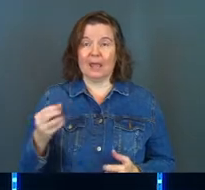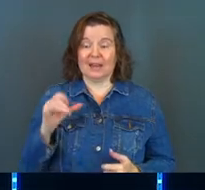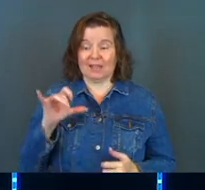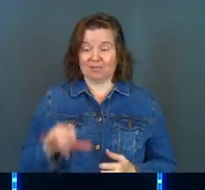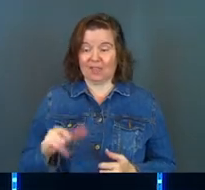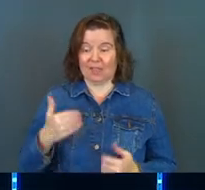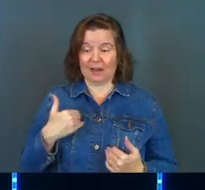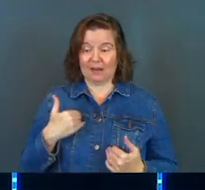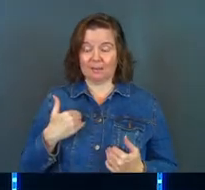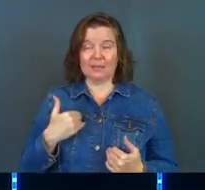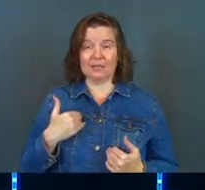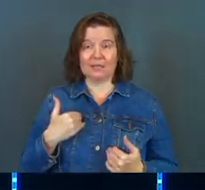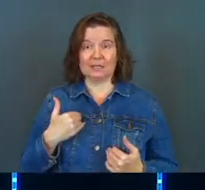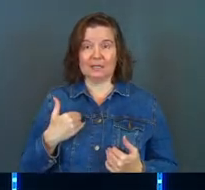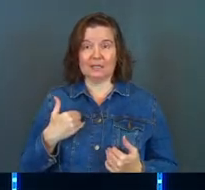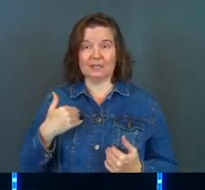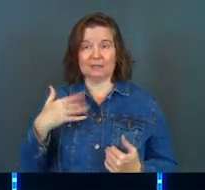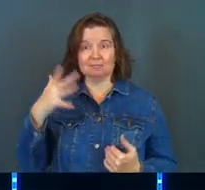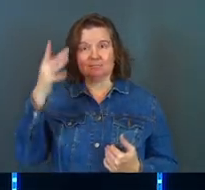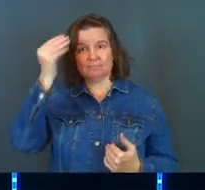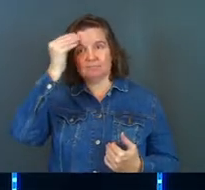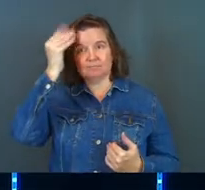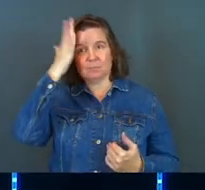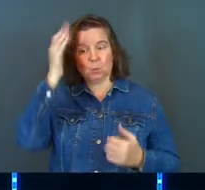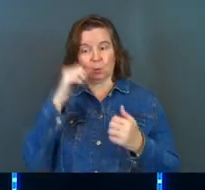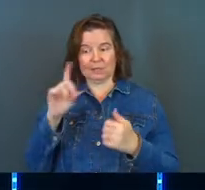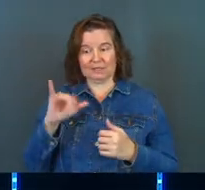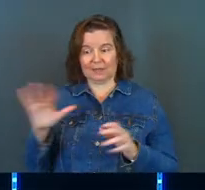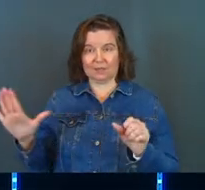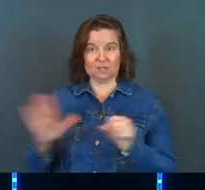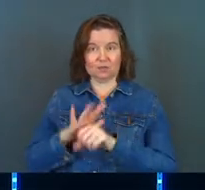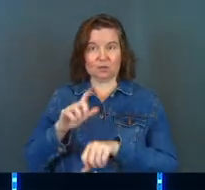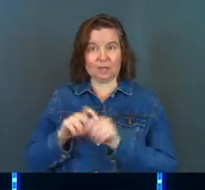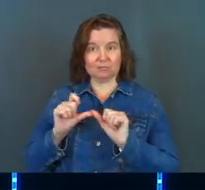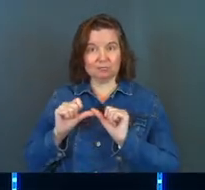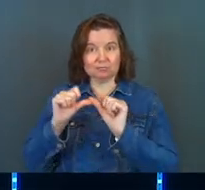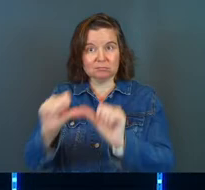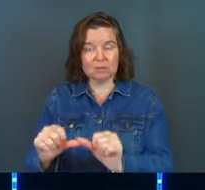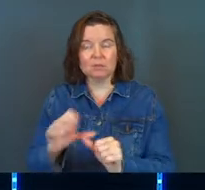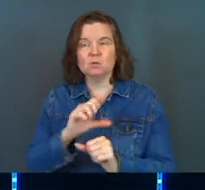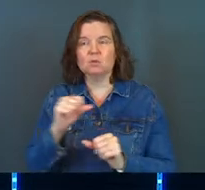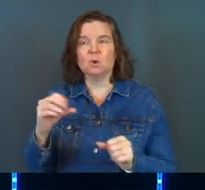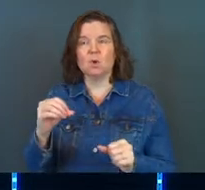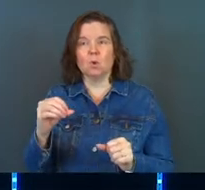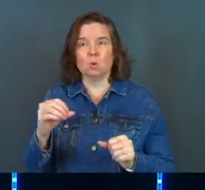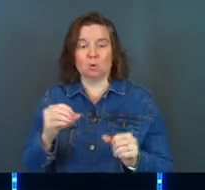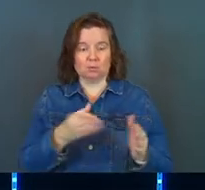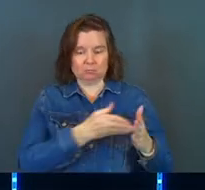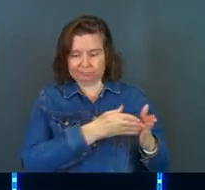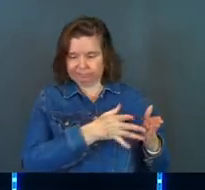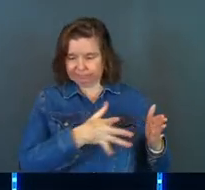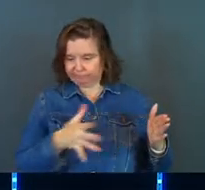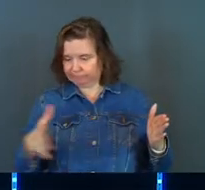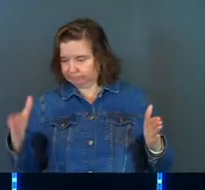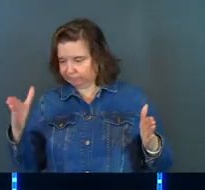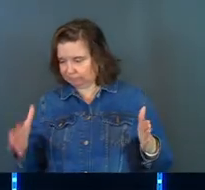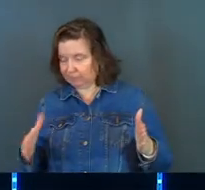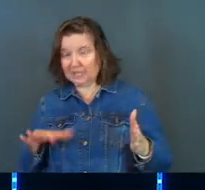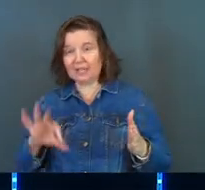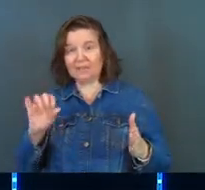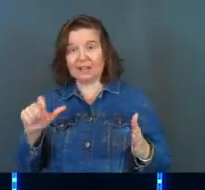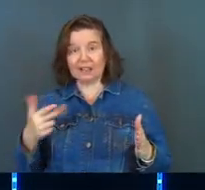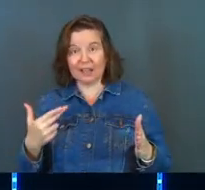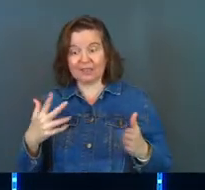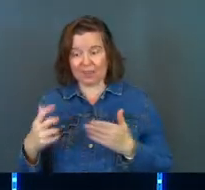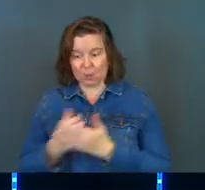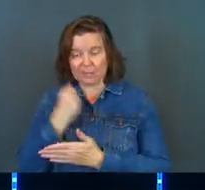And that had been sticking with David this entire time. And so a couple years later, he fights Goliath and